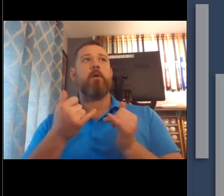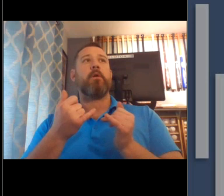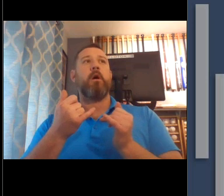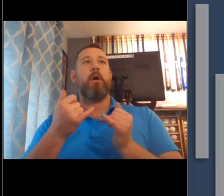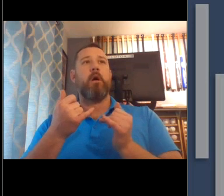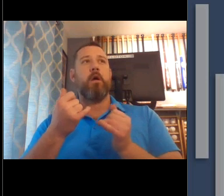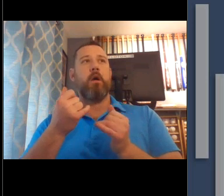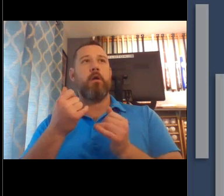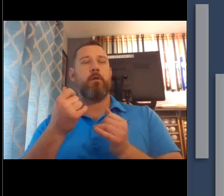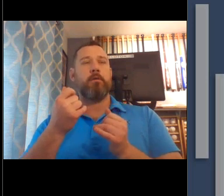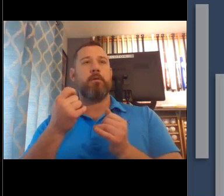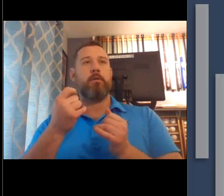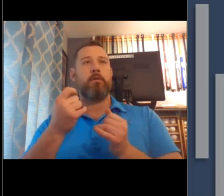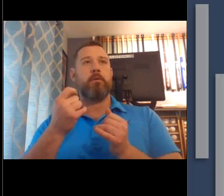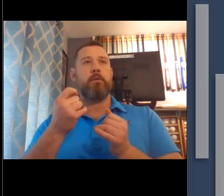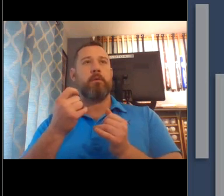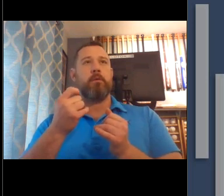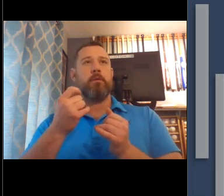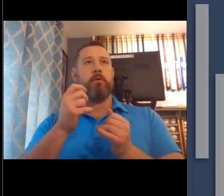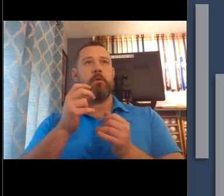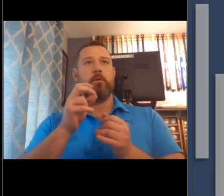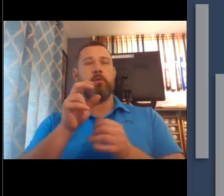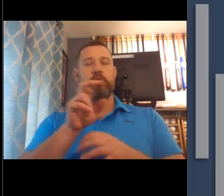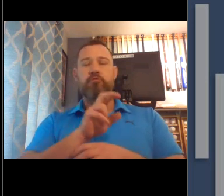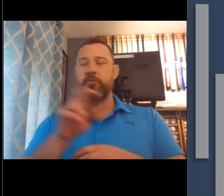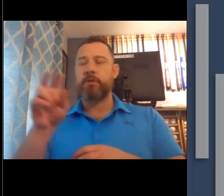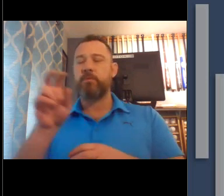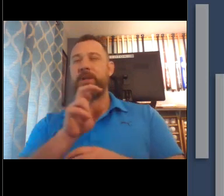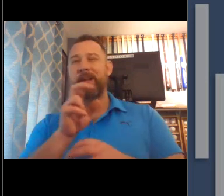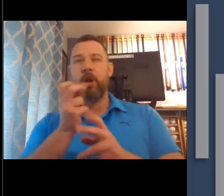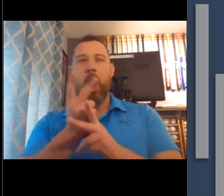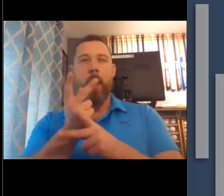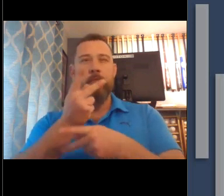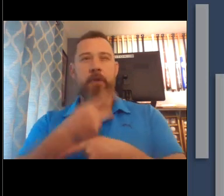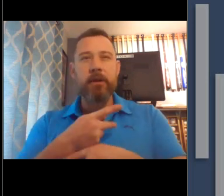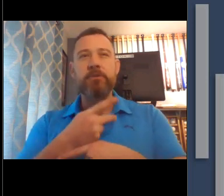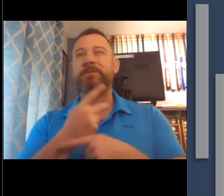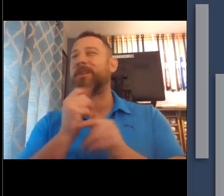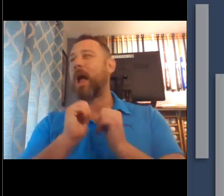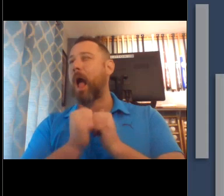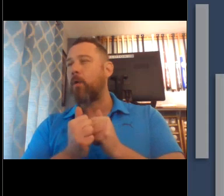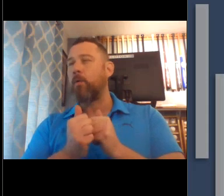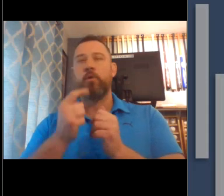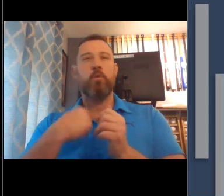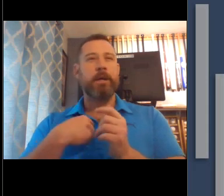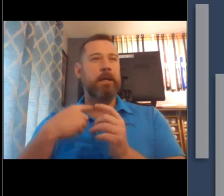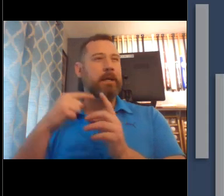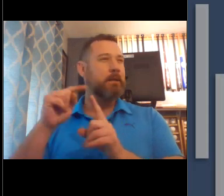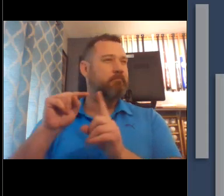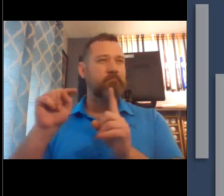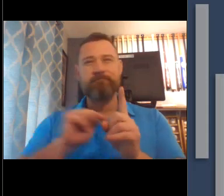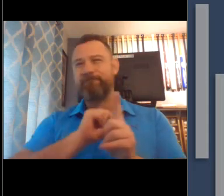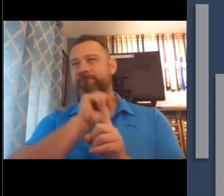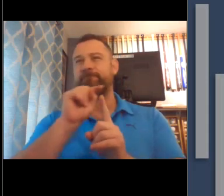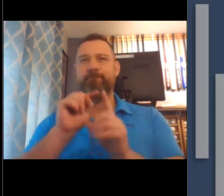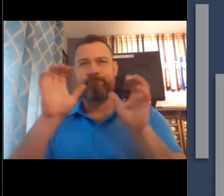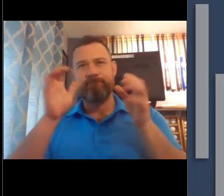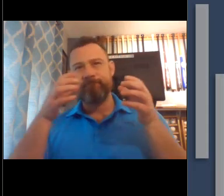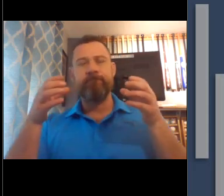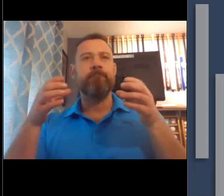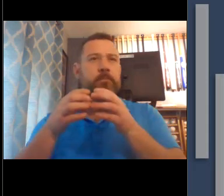we reconcile all this wonderful projects that we're funding and building to